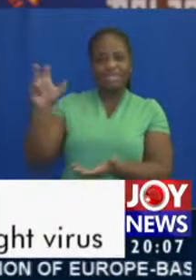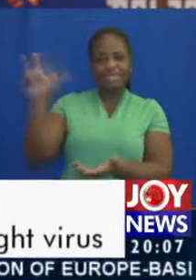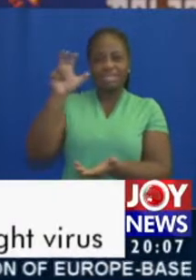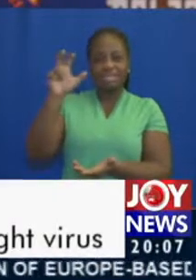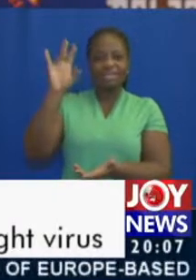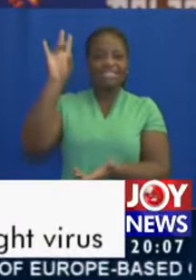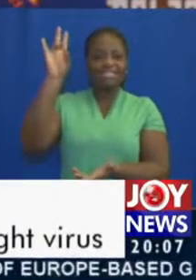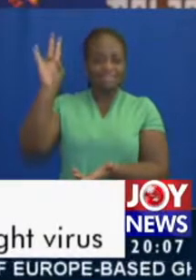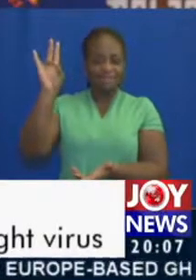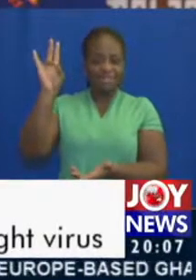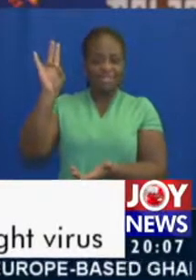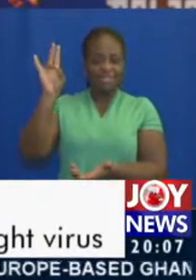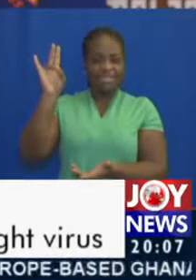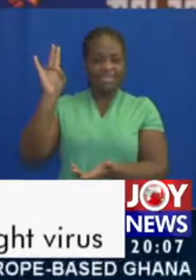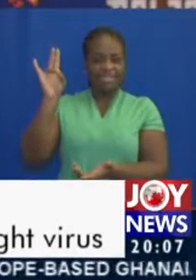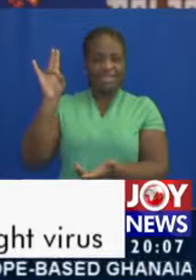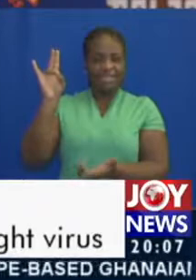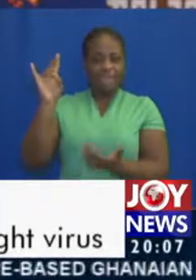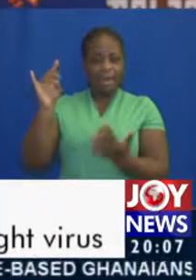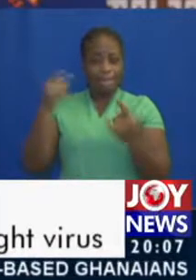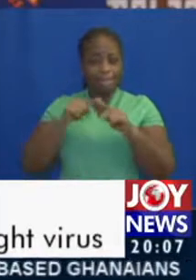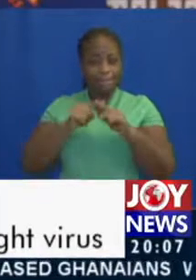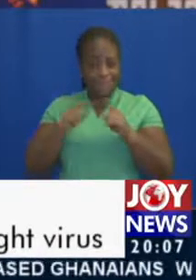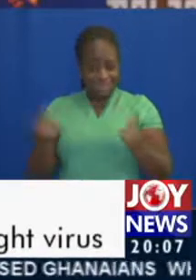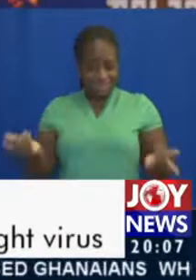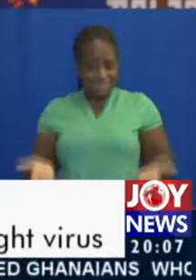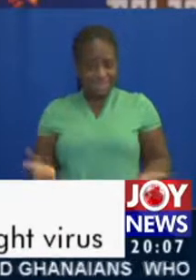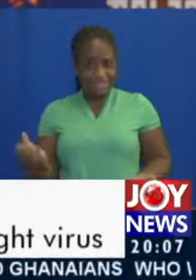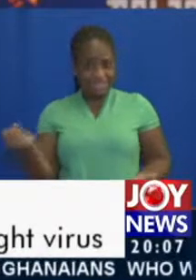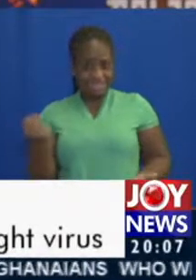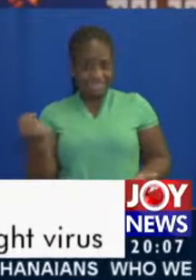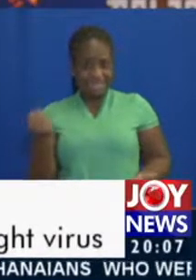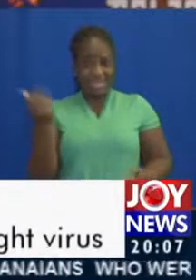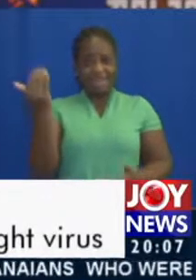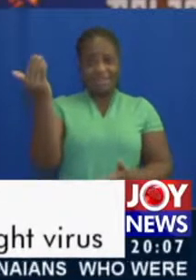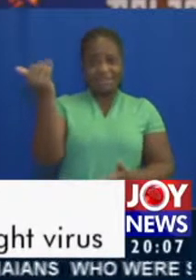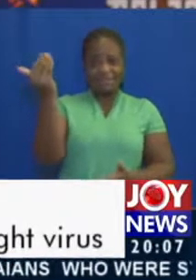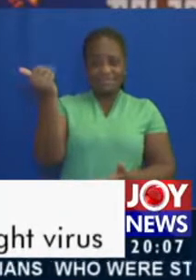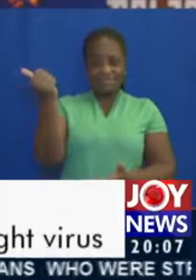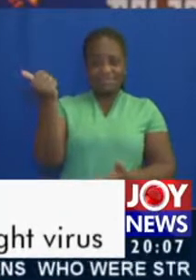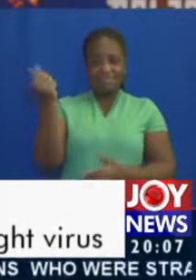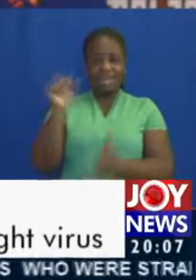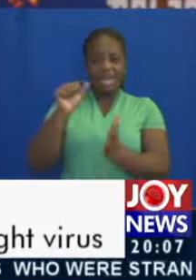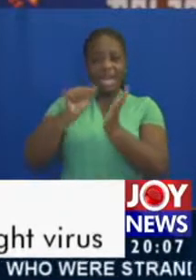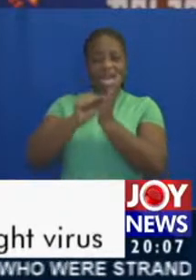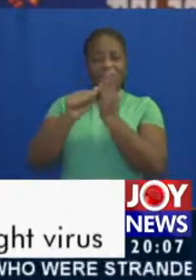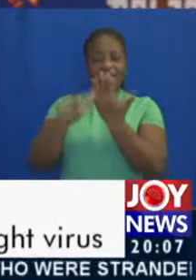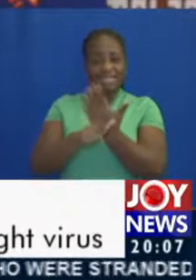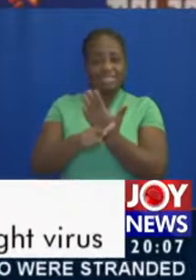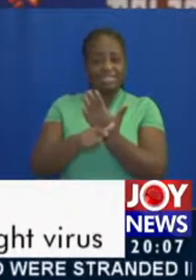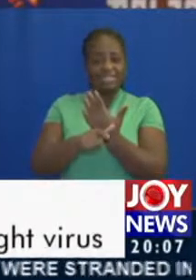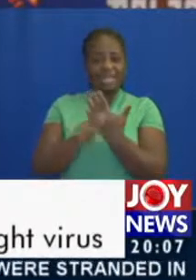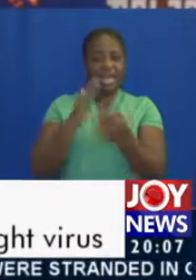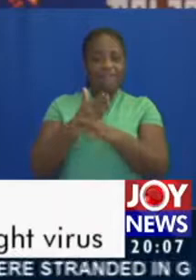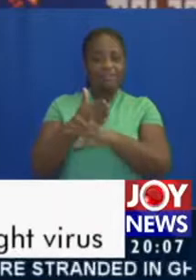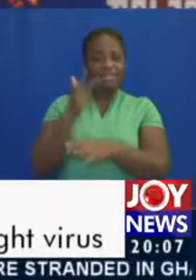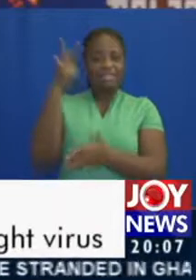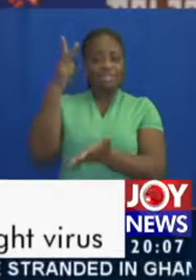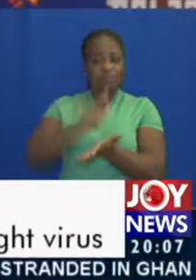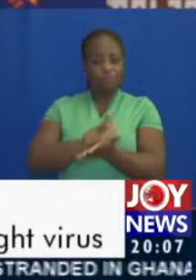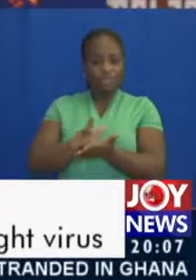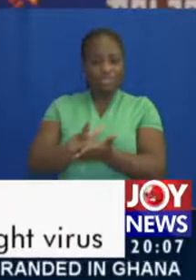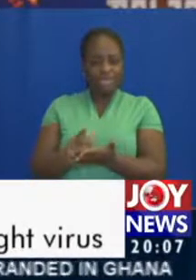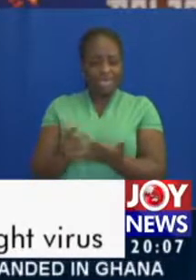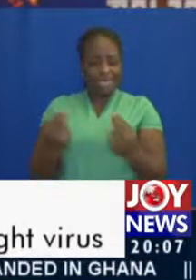3,307. As of Saturday, 15th August, 3 weeks later, the number of